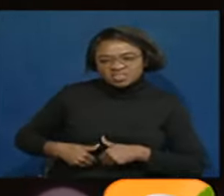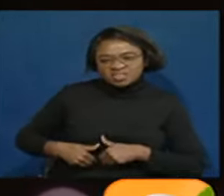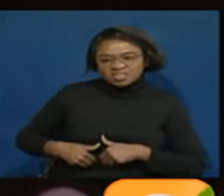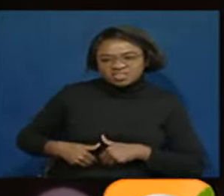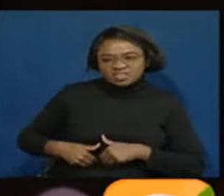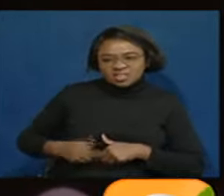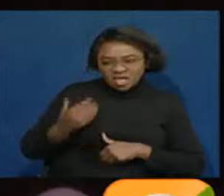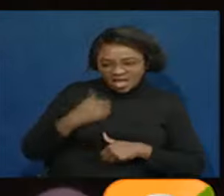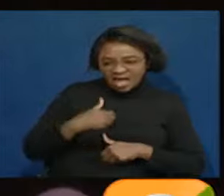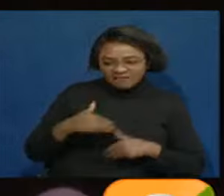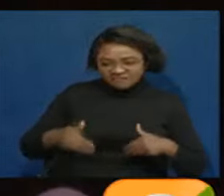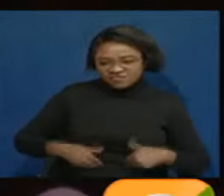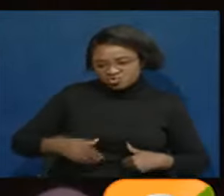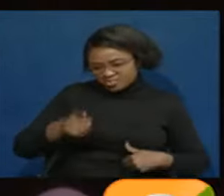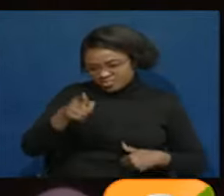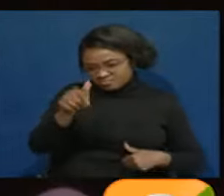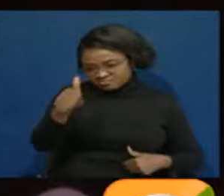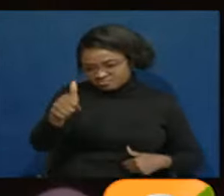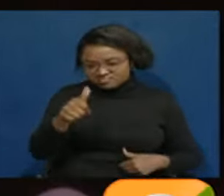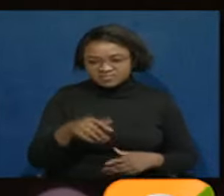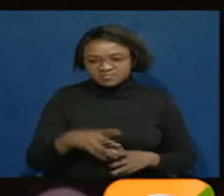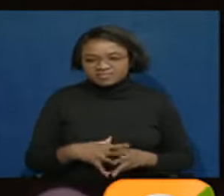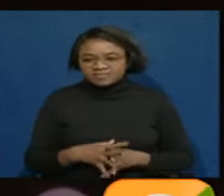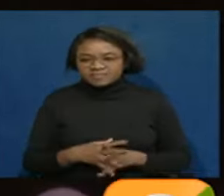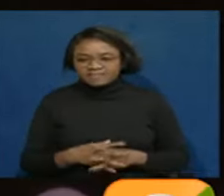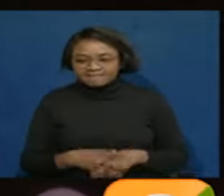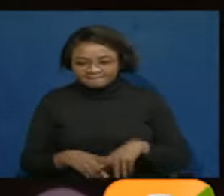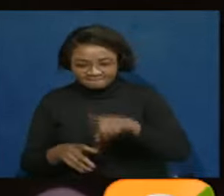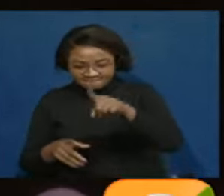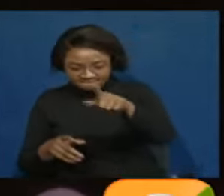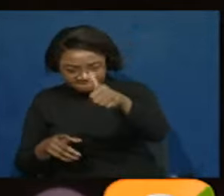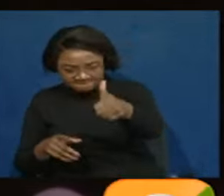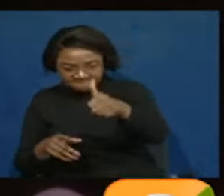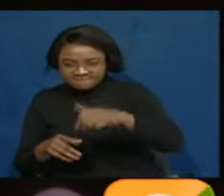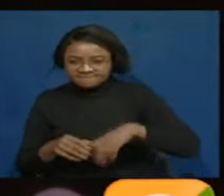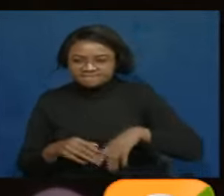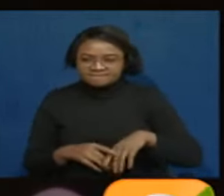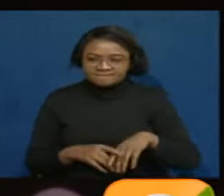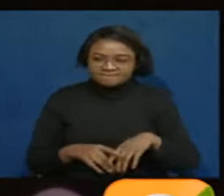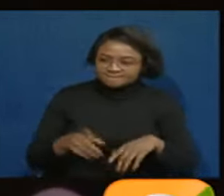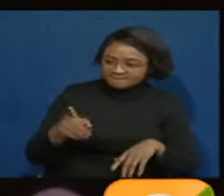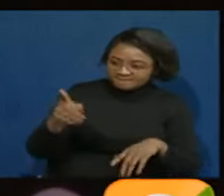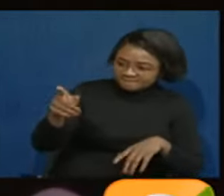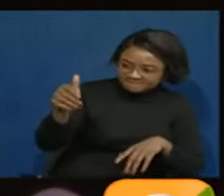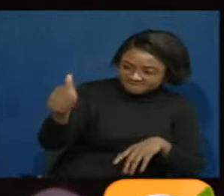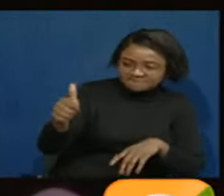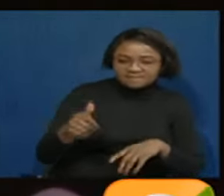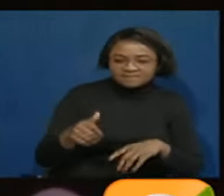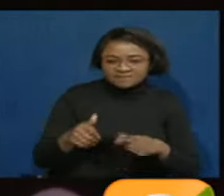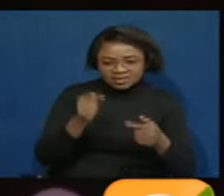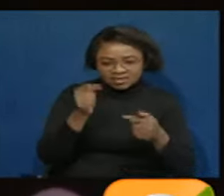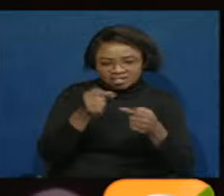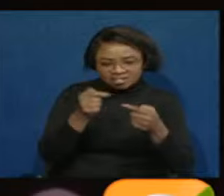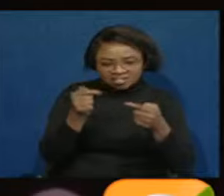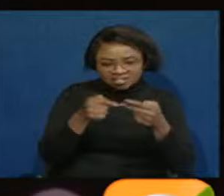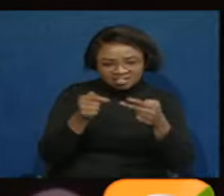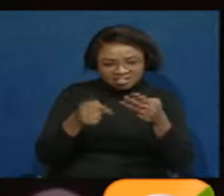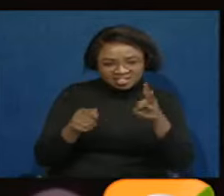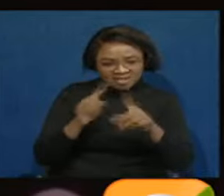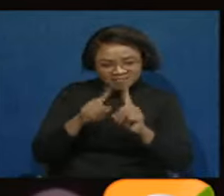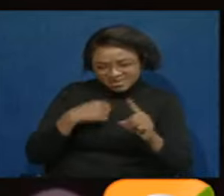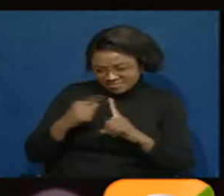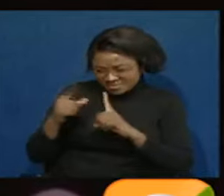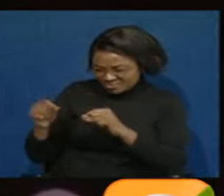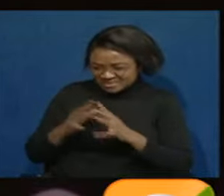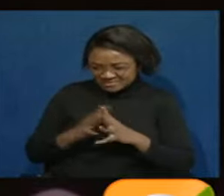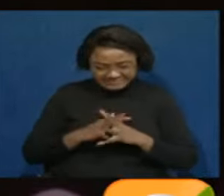Wakaniambia kijana na fulani ni mzuri, kijana fulani ni wabidii, kijana fulani ni wa namna hii. Lakini mimi niliwaambia